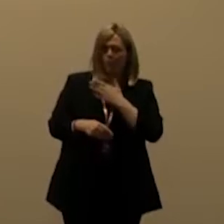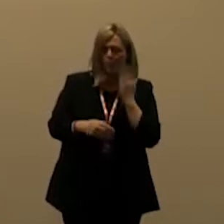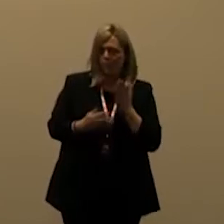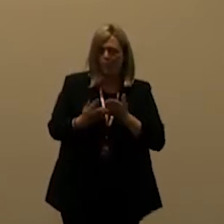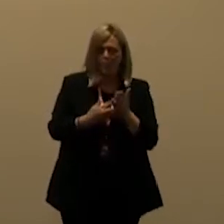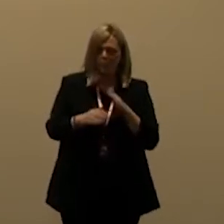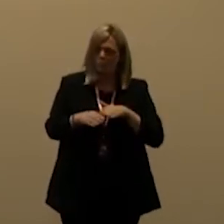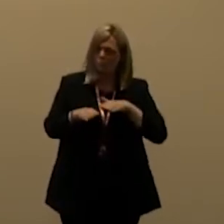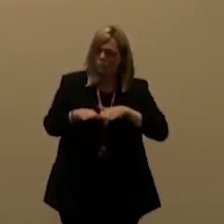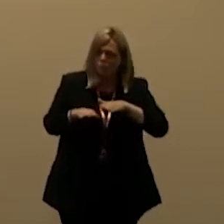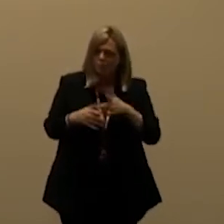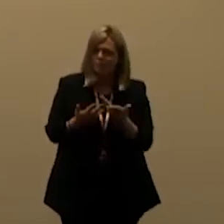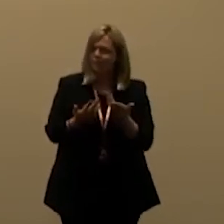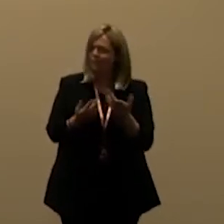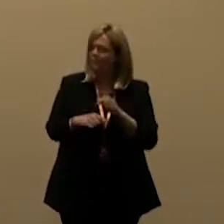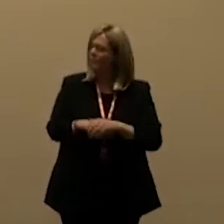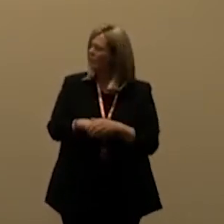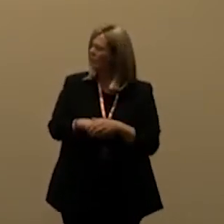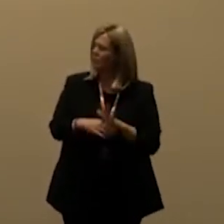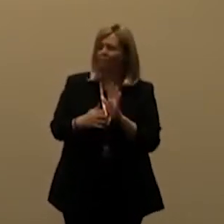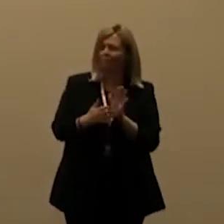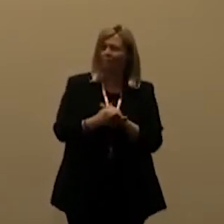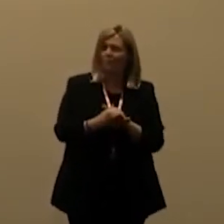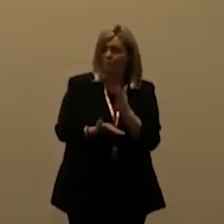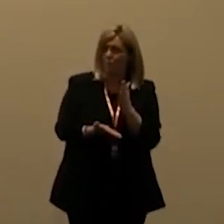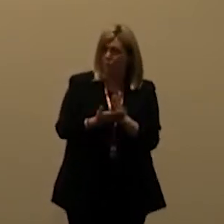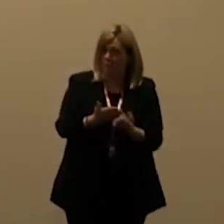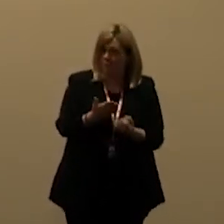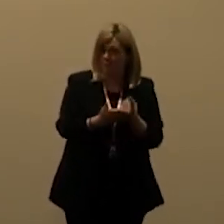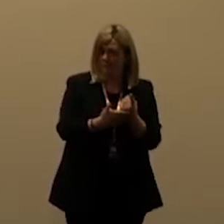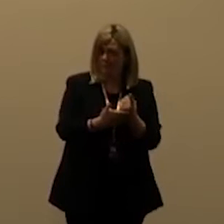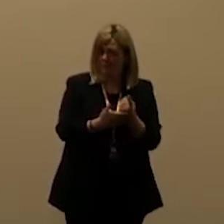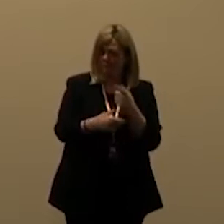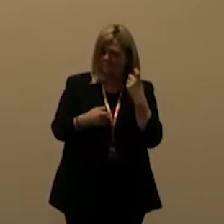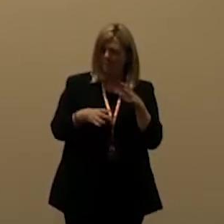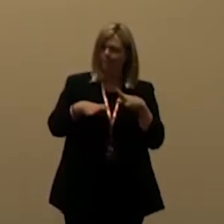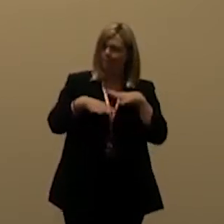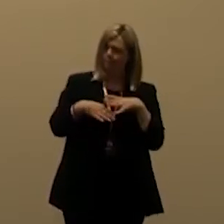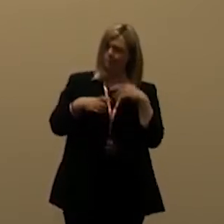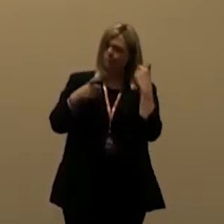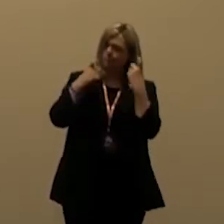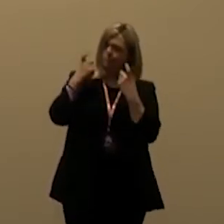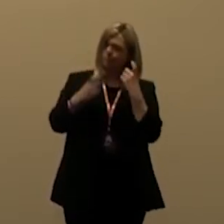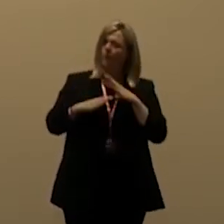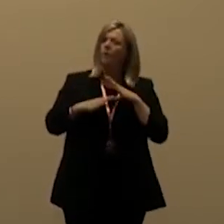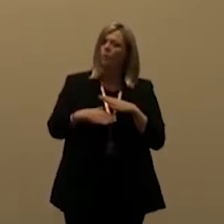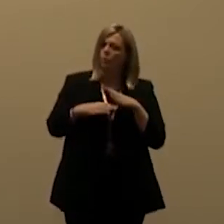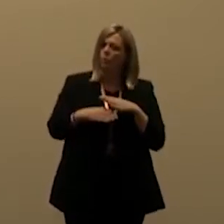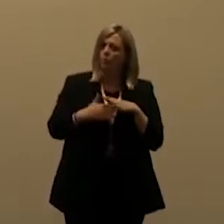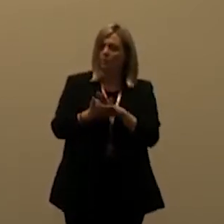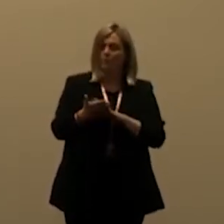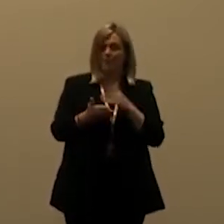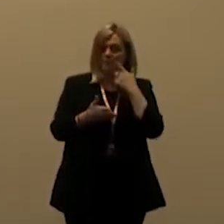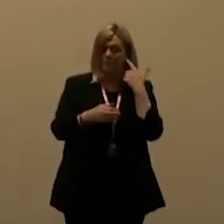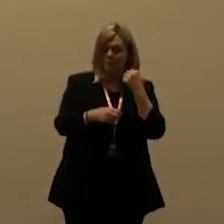traffic yet again for another decade, and there was that real opportunity of just taking stock and settling. For the youngest